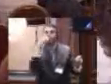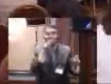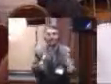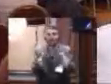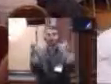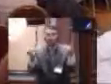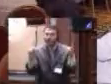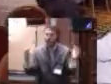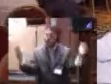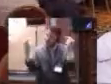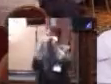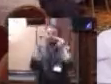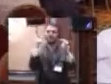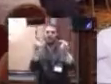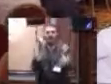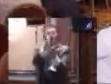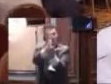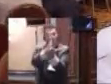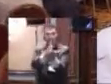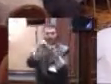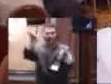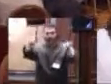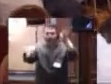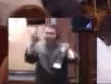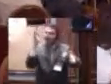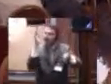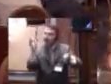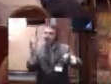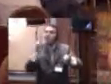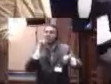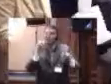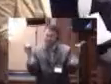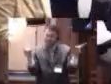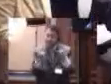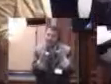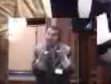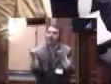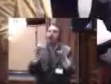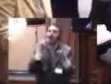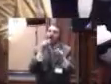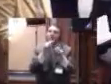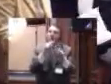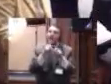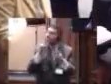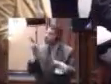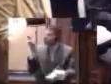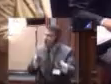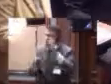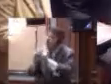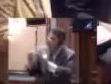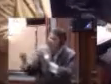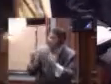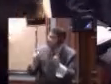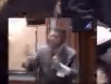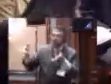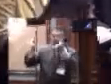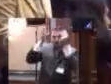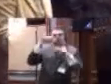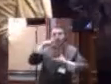of welcoming to the session two very eminent speakers from South Africa and